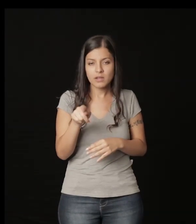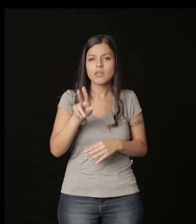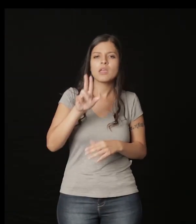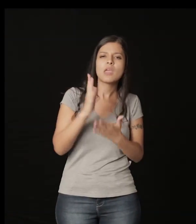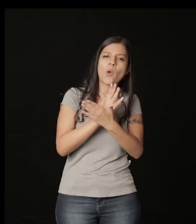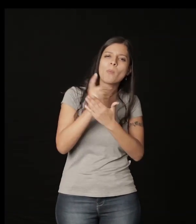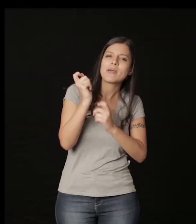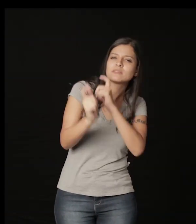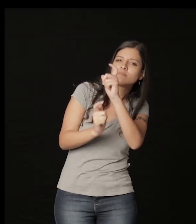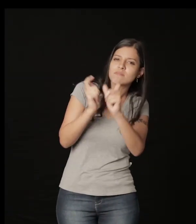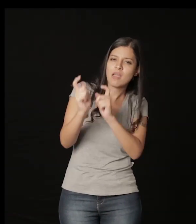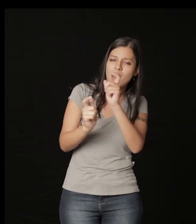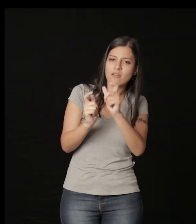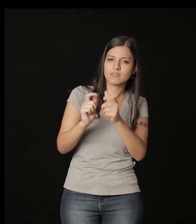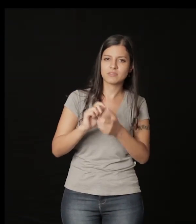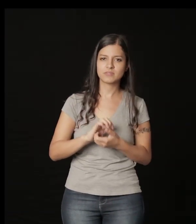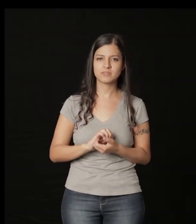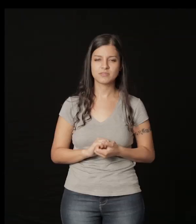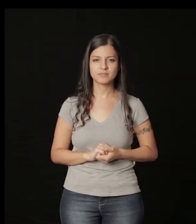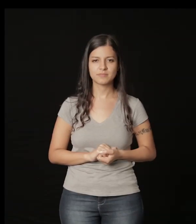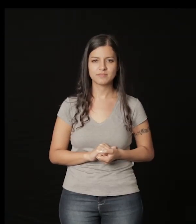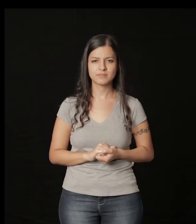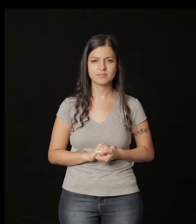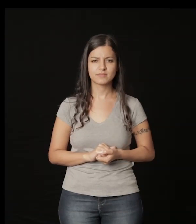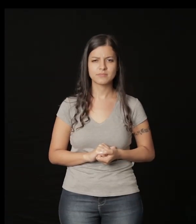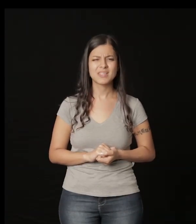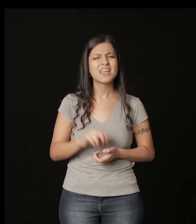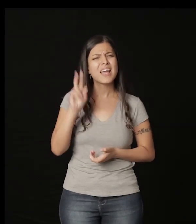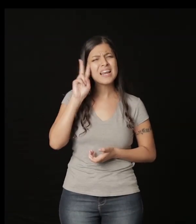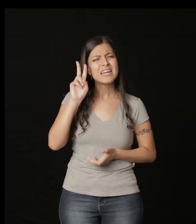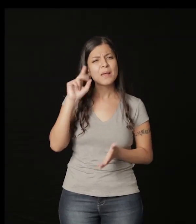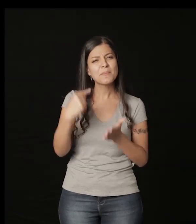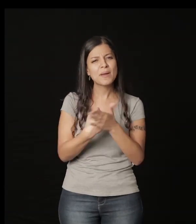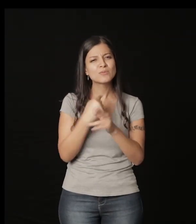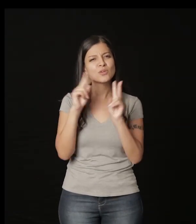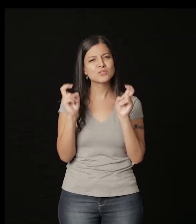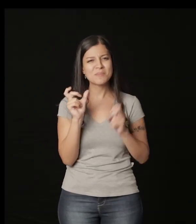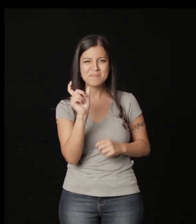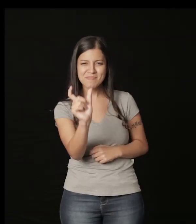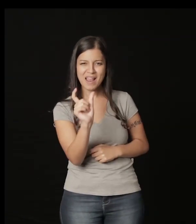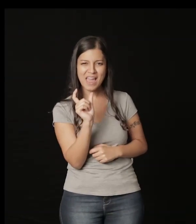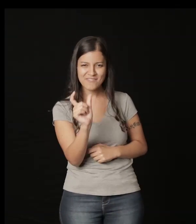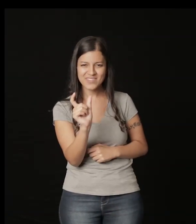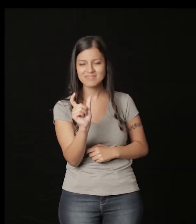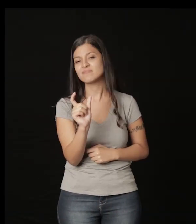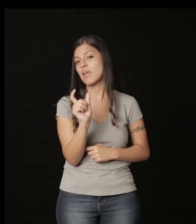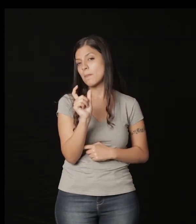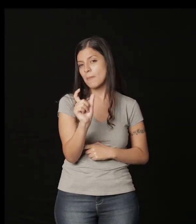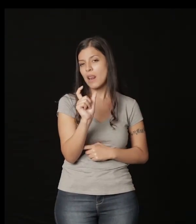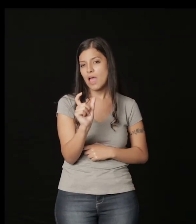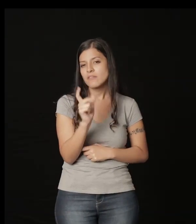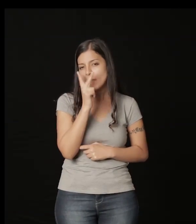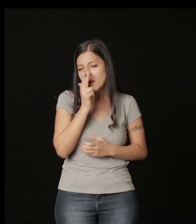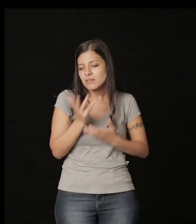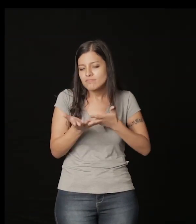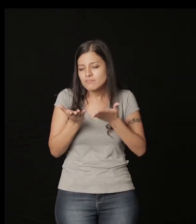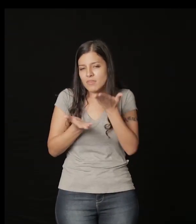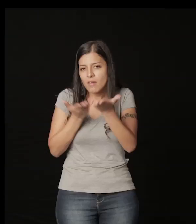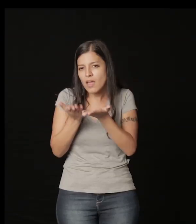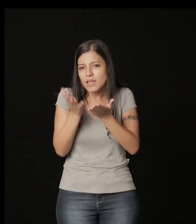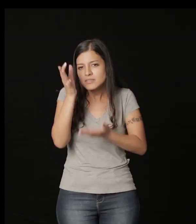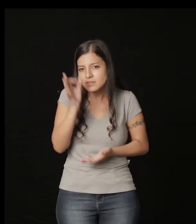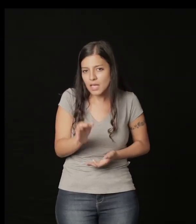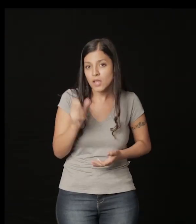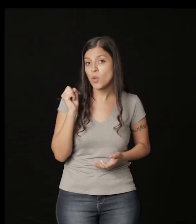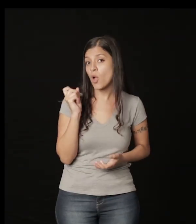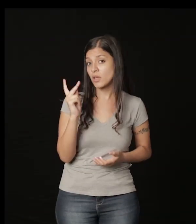with the subject, and using kind of words. You asked about words earlier, using words as a way to sort of make it okay. You know, okay, we're